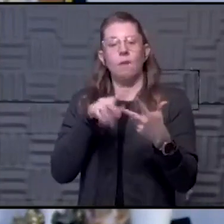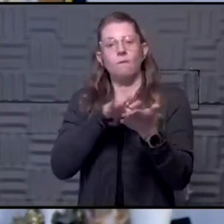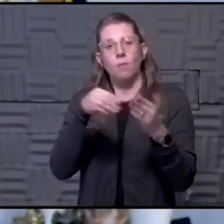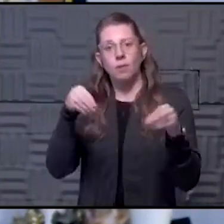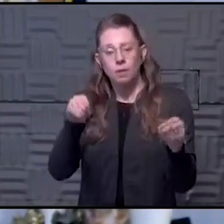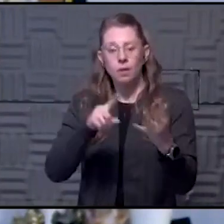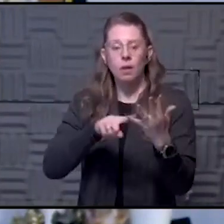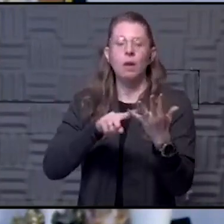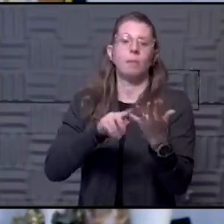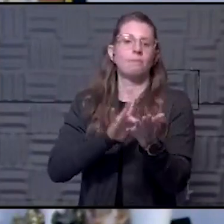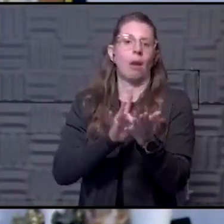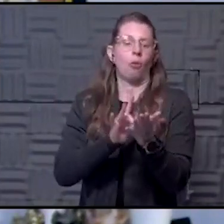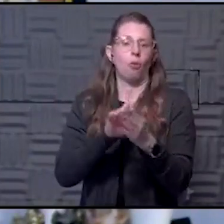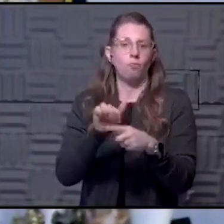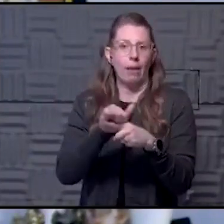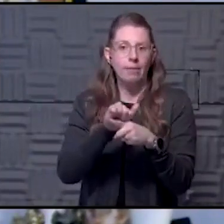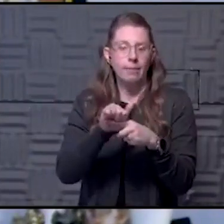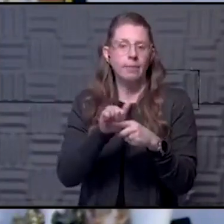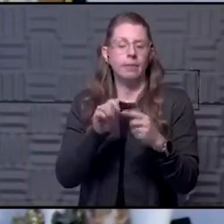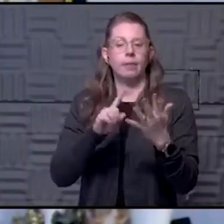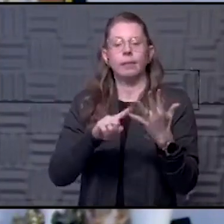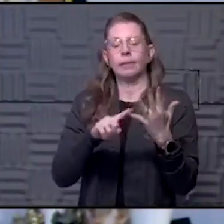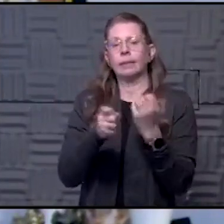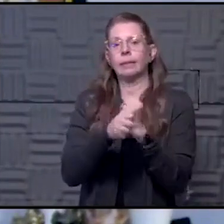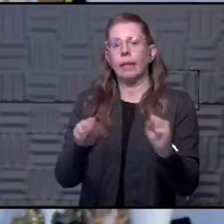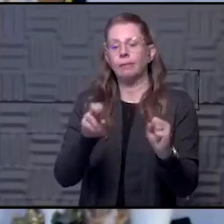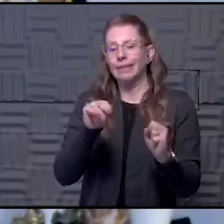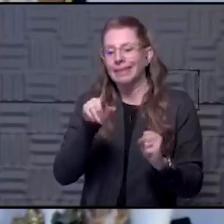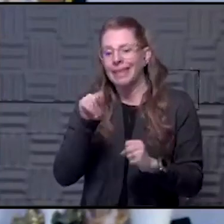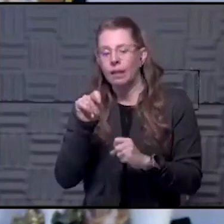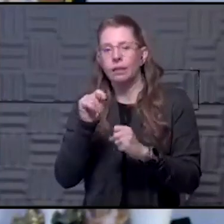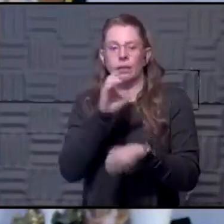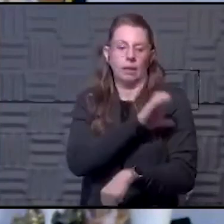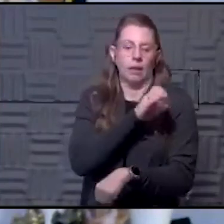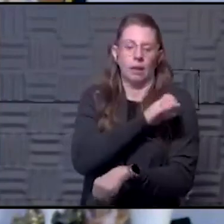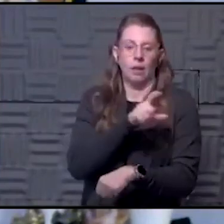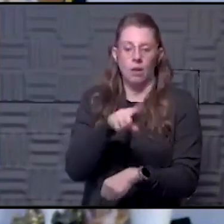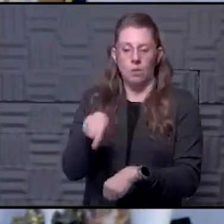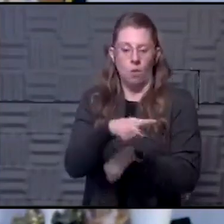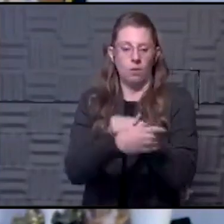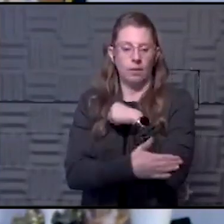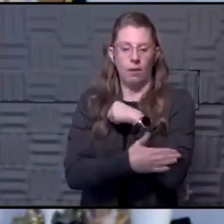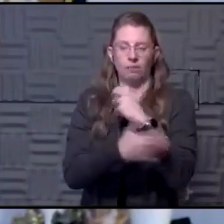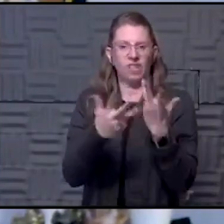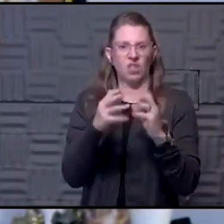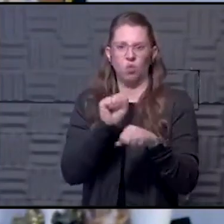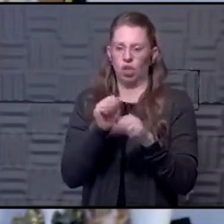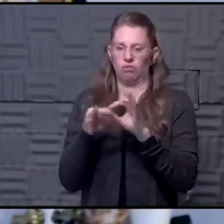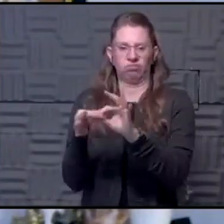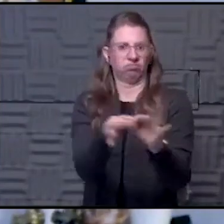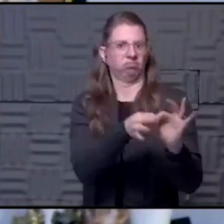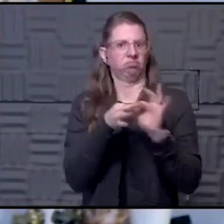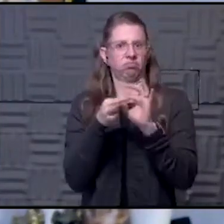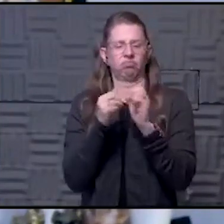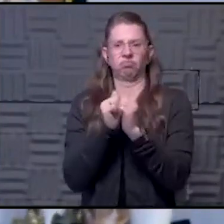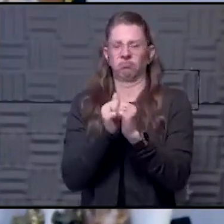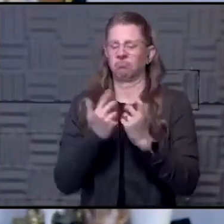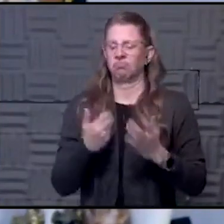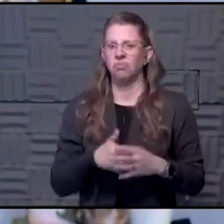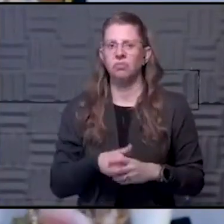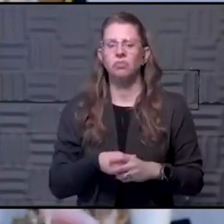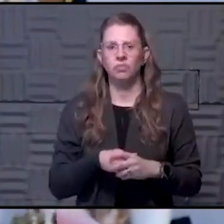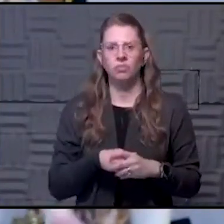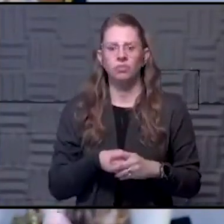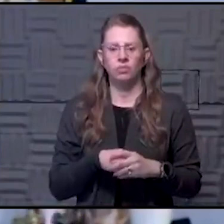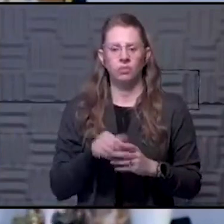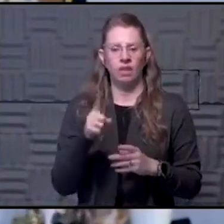medical practices, safety net clinics and the like, those counties where those already work together are just hitting